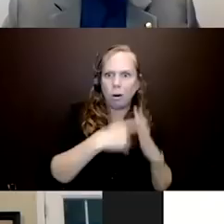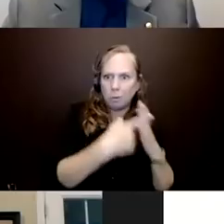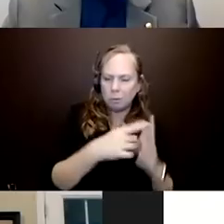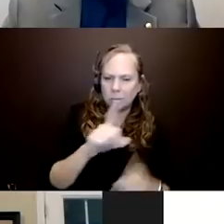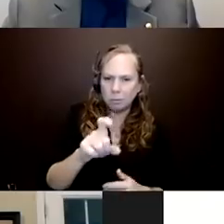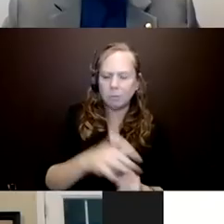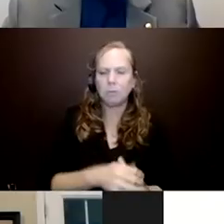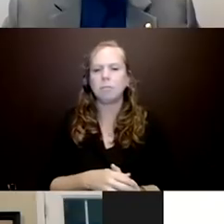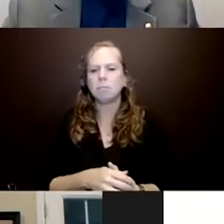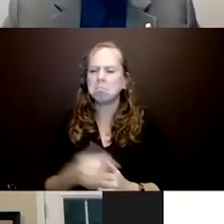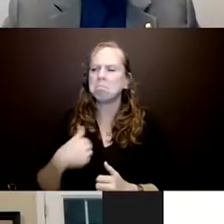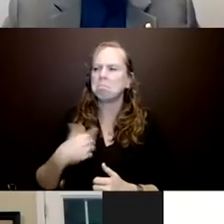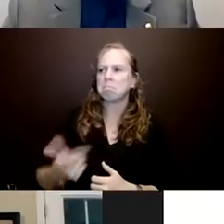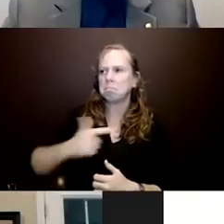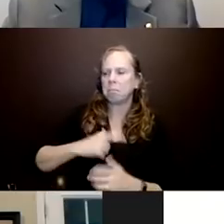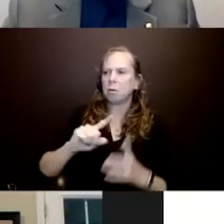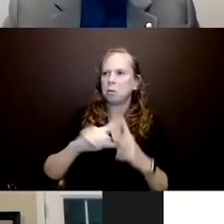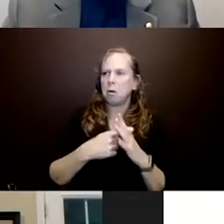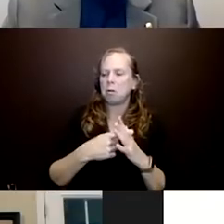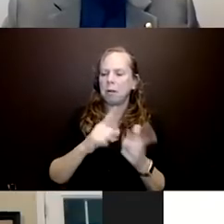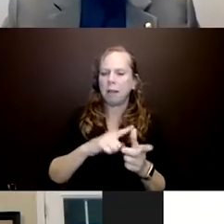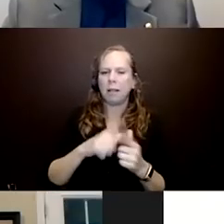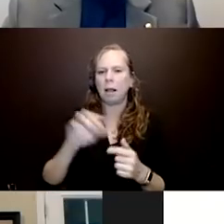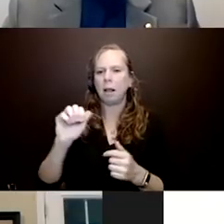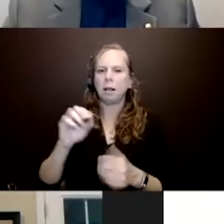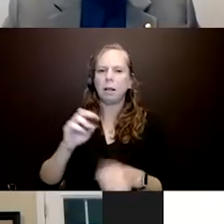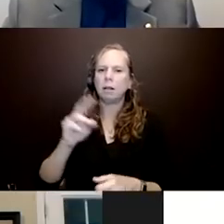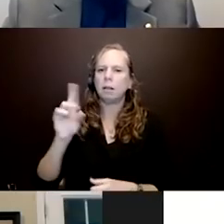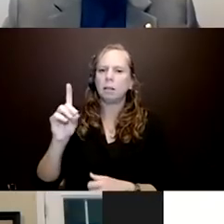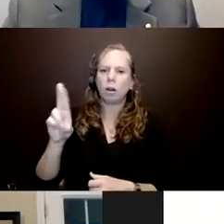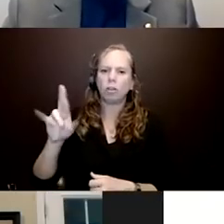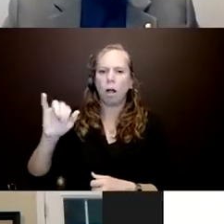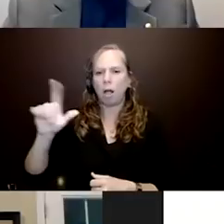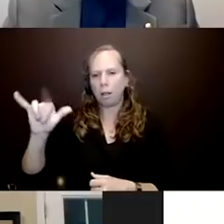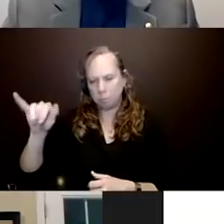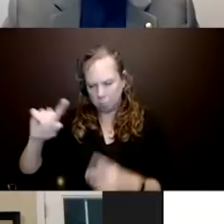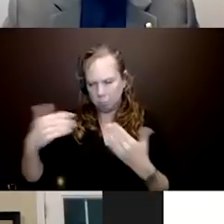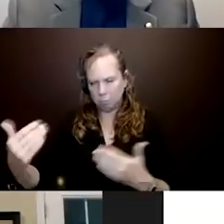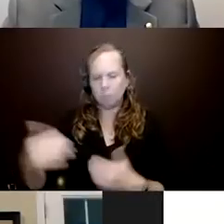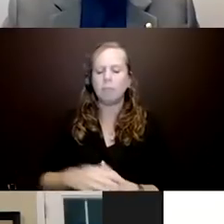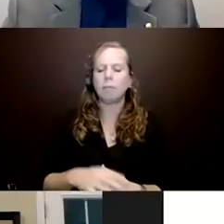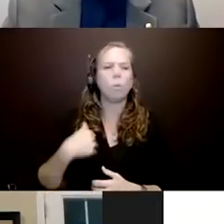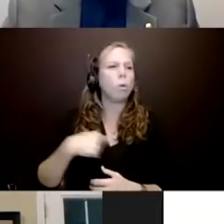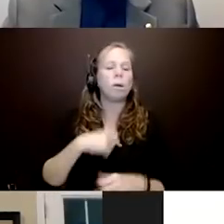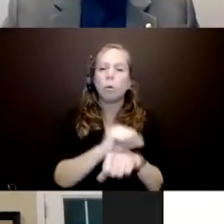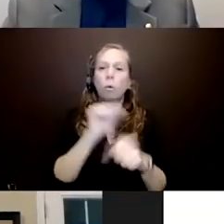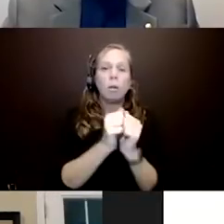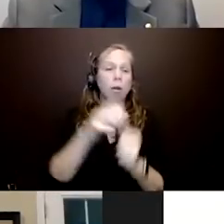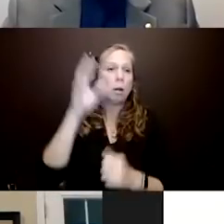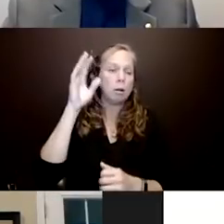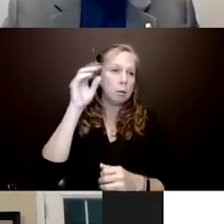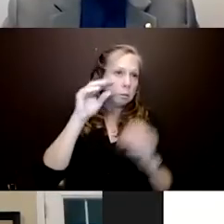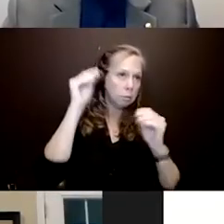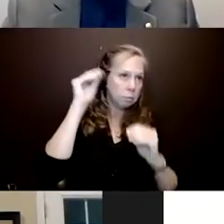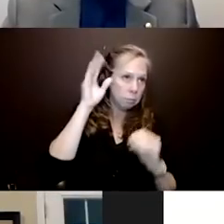Sure, I'll start and then let Dr. Ali chime in too. We're working with our parenting program team also to develop some of those